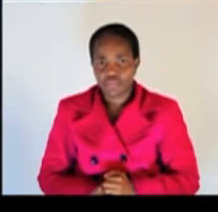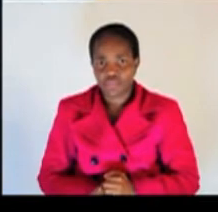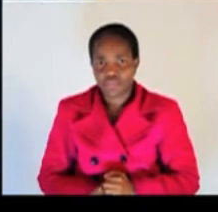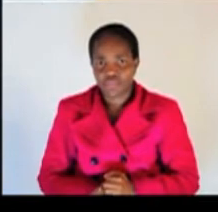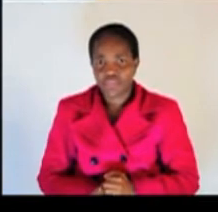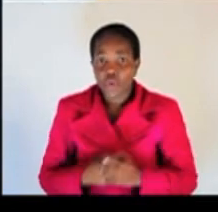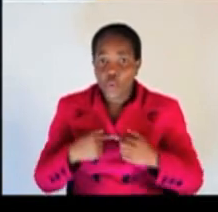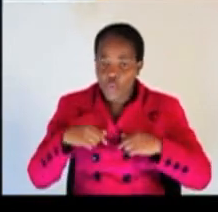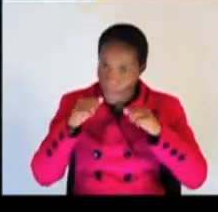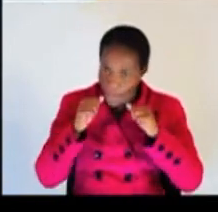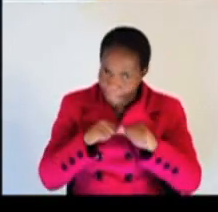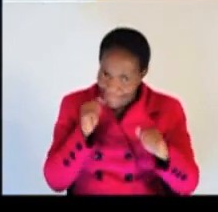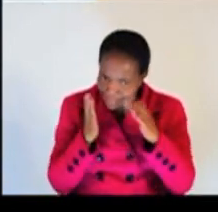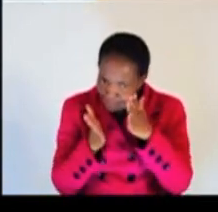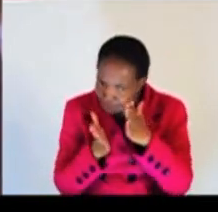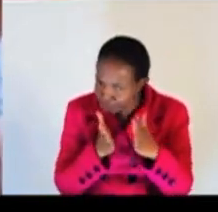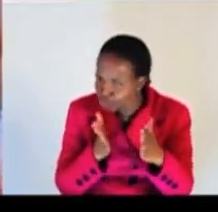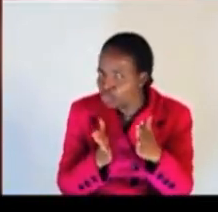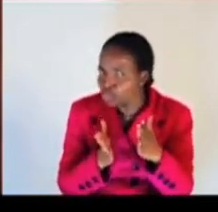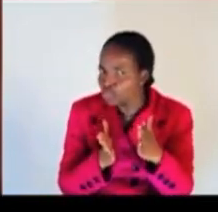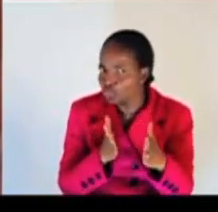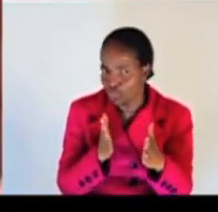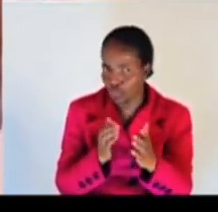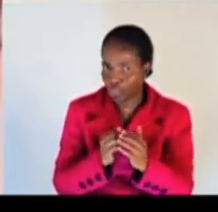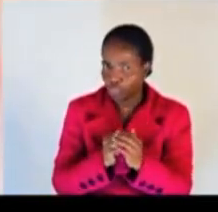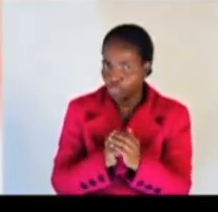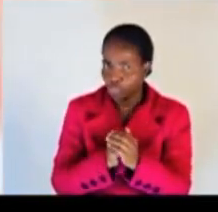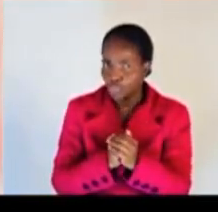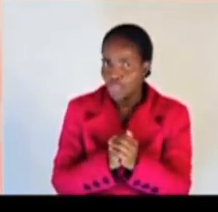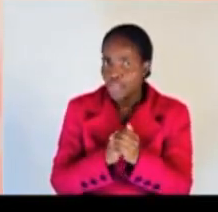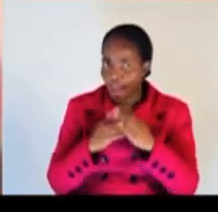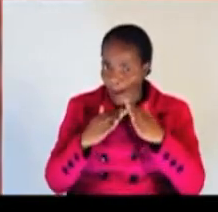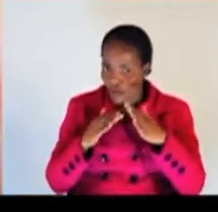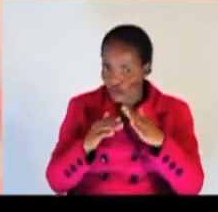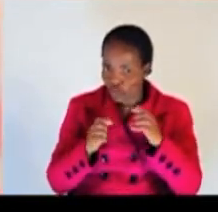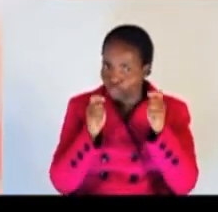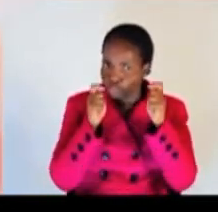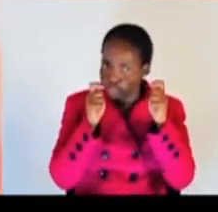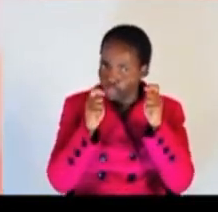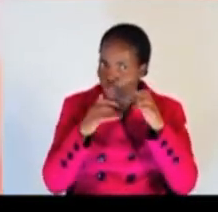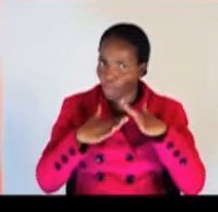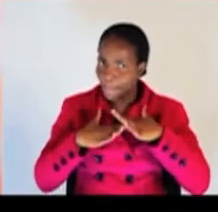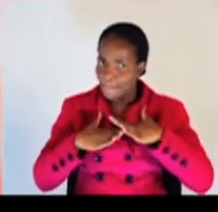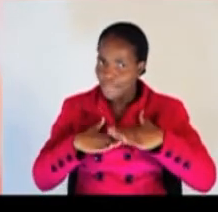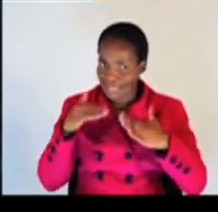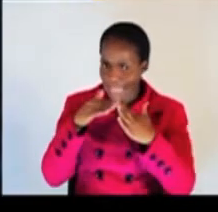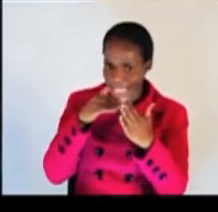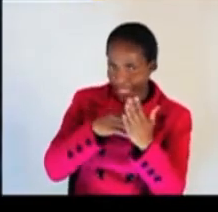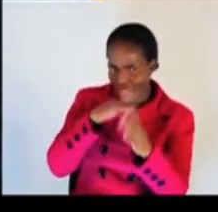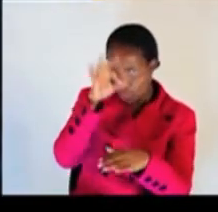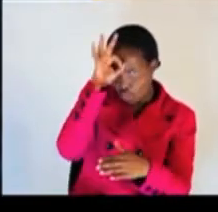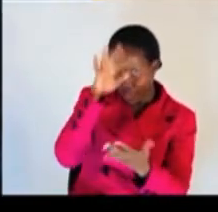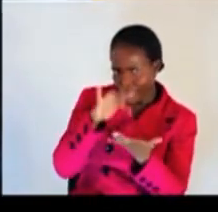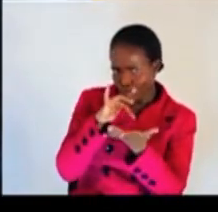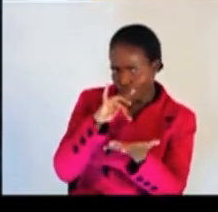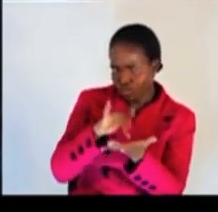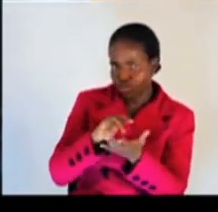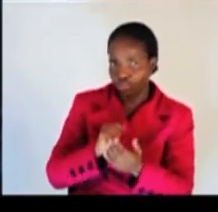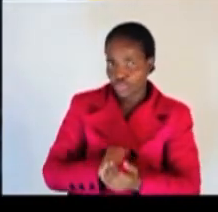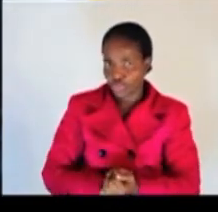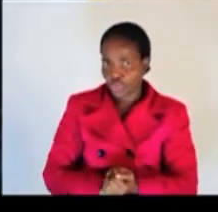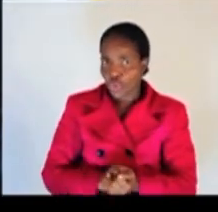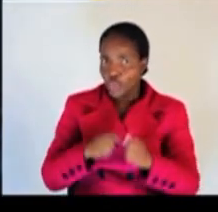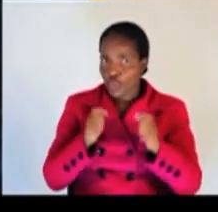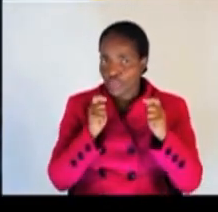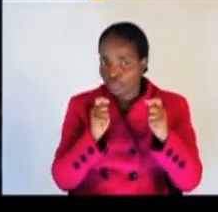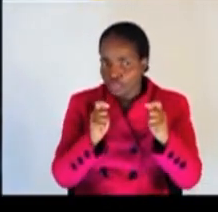We must arrange our people to march peacefully together to the Sharpeville police station. We march on